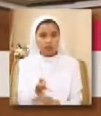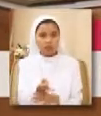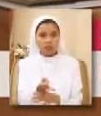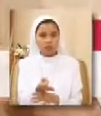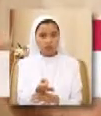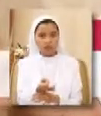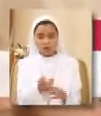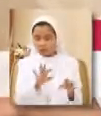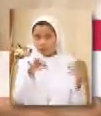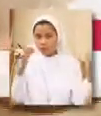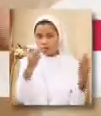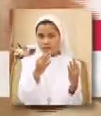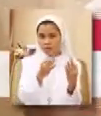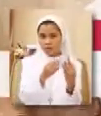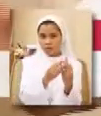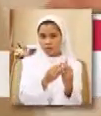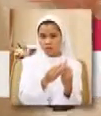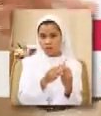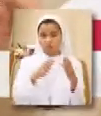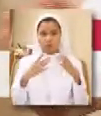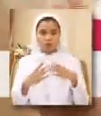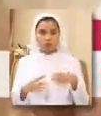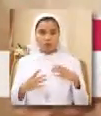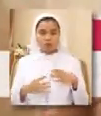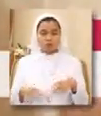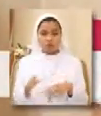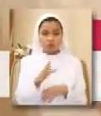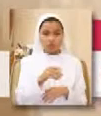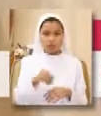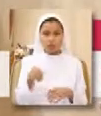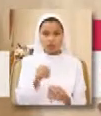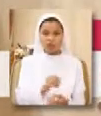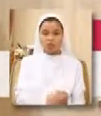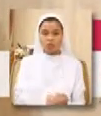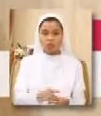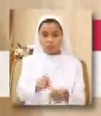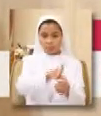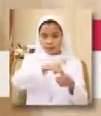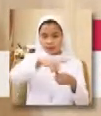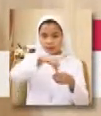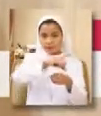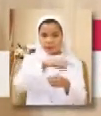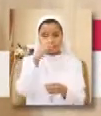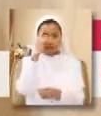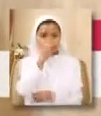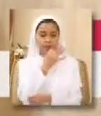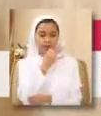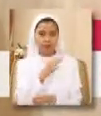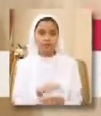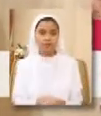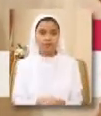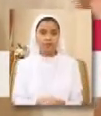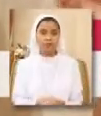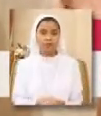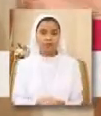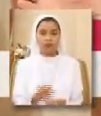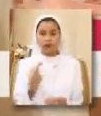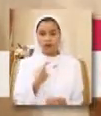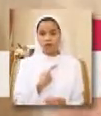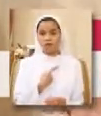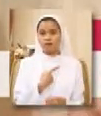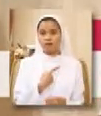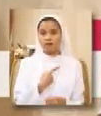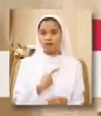week, and we feed them right there, and give them different clothing and candy and biscuits and so on. 26,